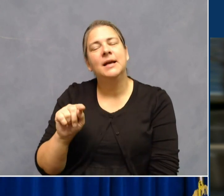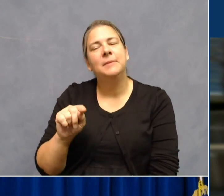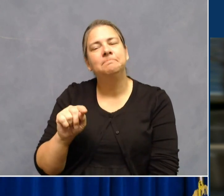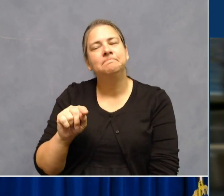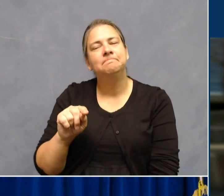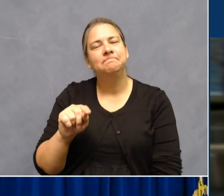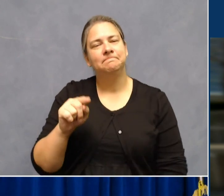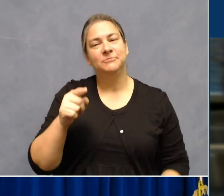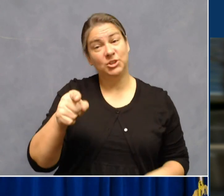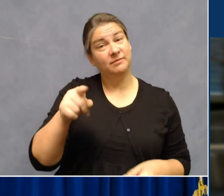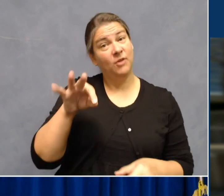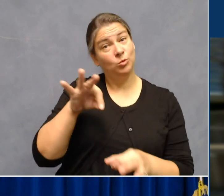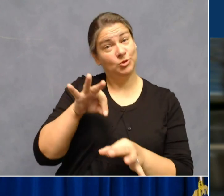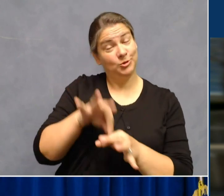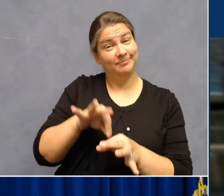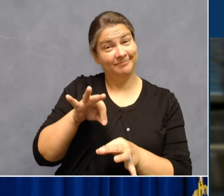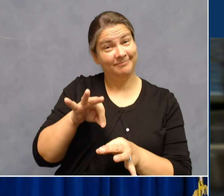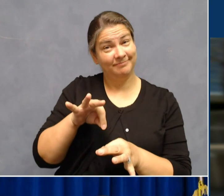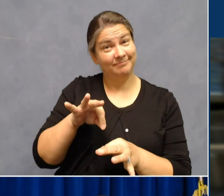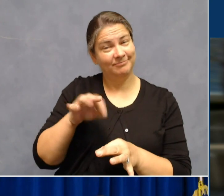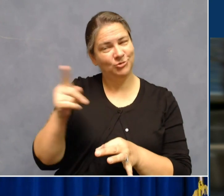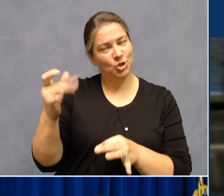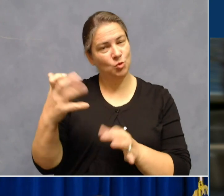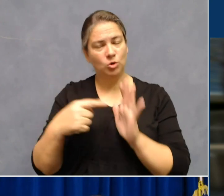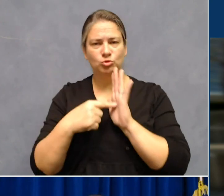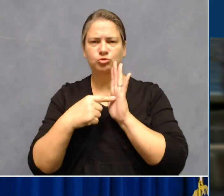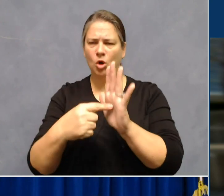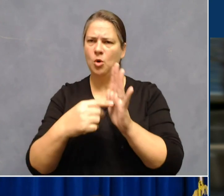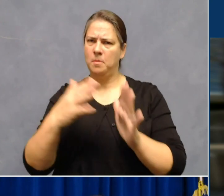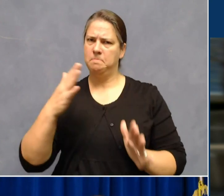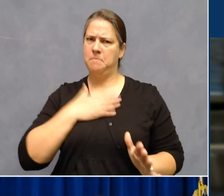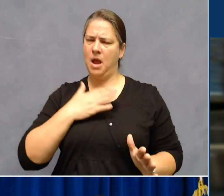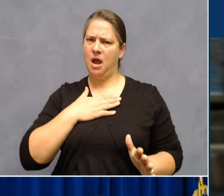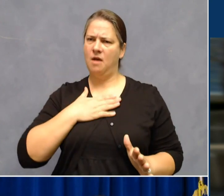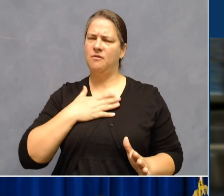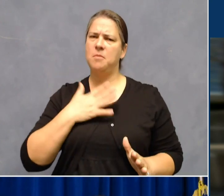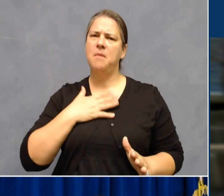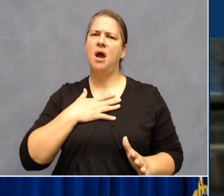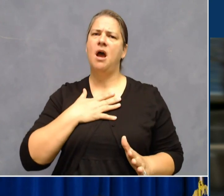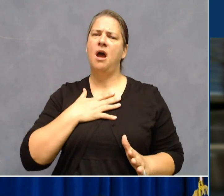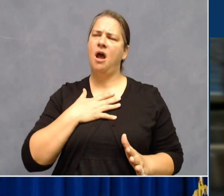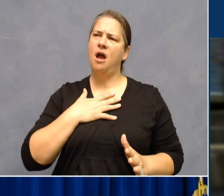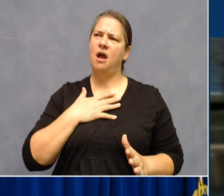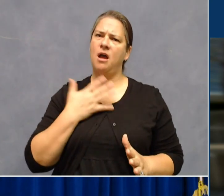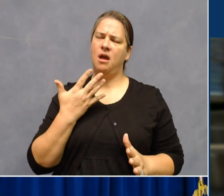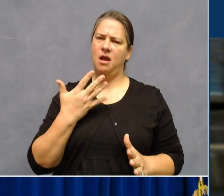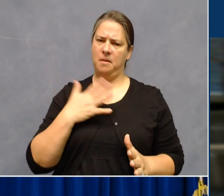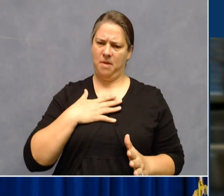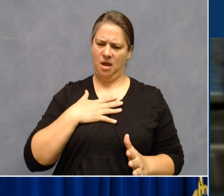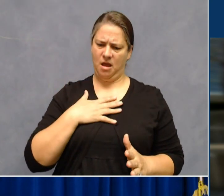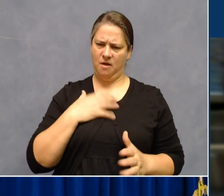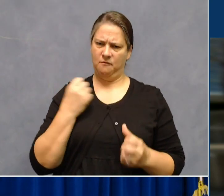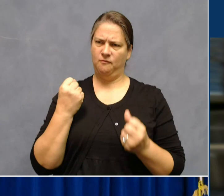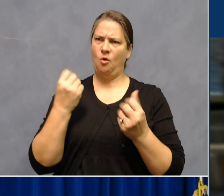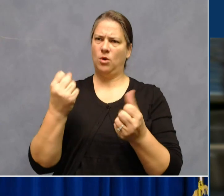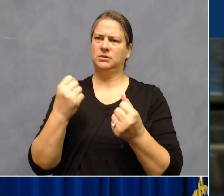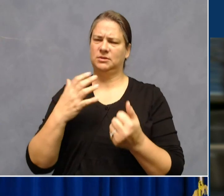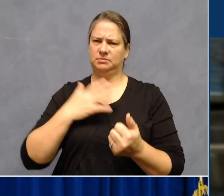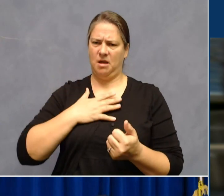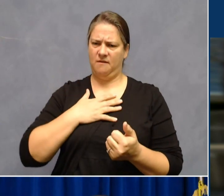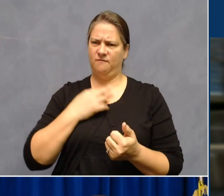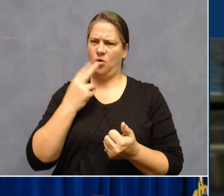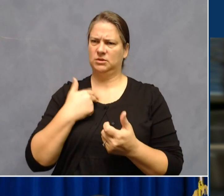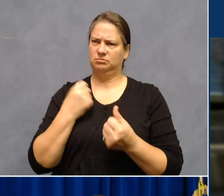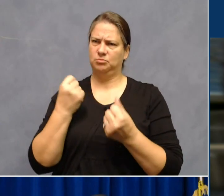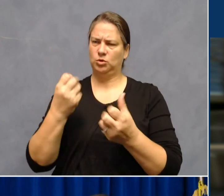voted. She wanted to make her voice heard. You can see after early voting the bracelet that you get,